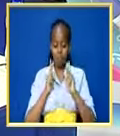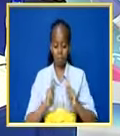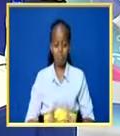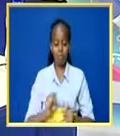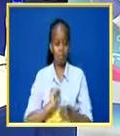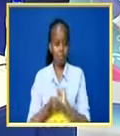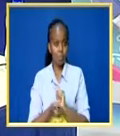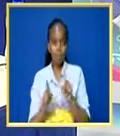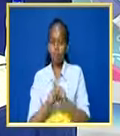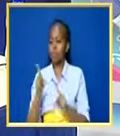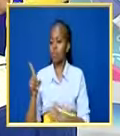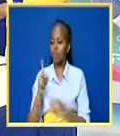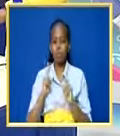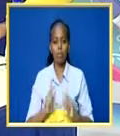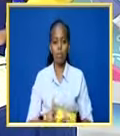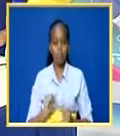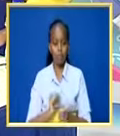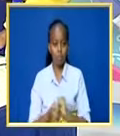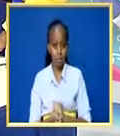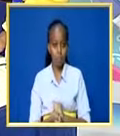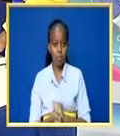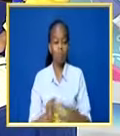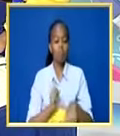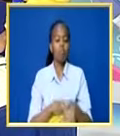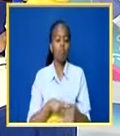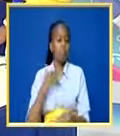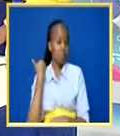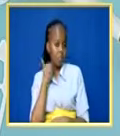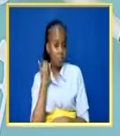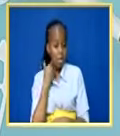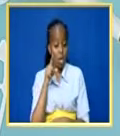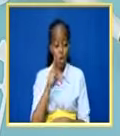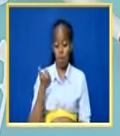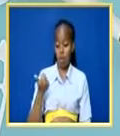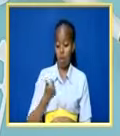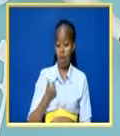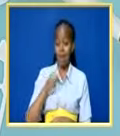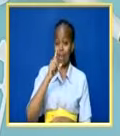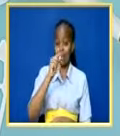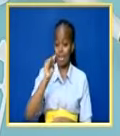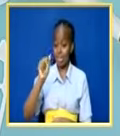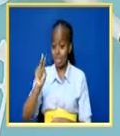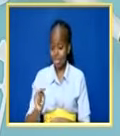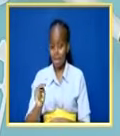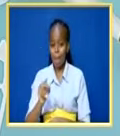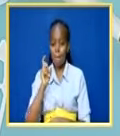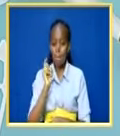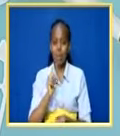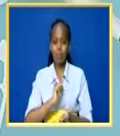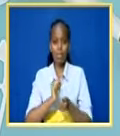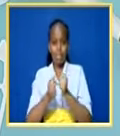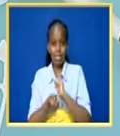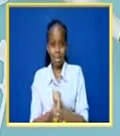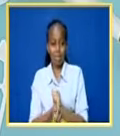physical yes. changes. So even this one is a physical change. Mm-hmm. So during that time, as an adolescent, you're supposed to change